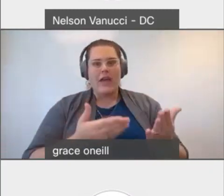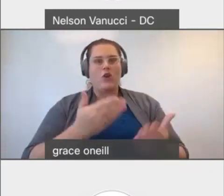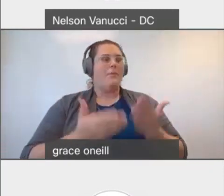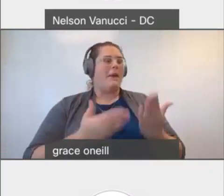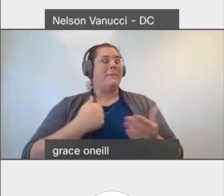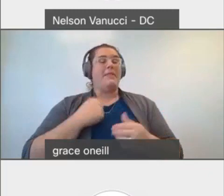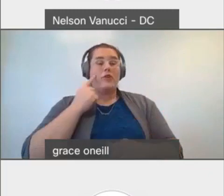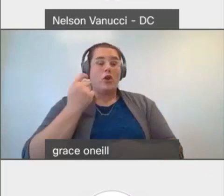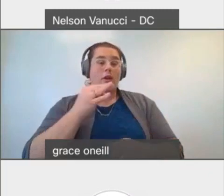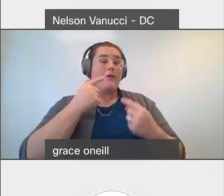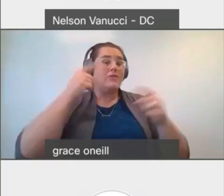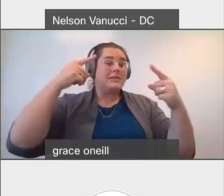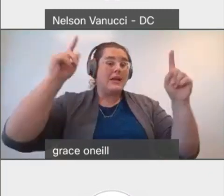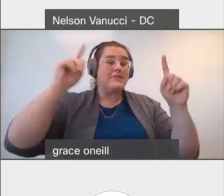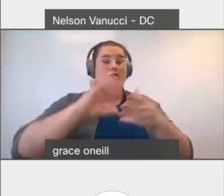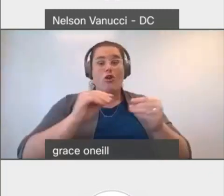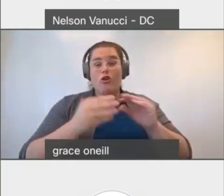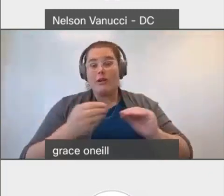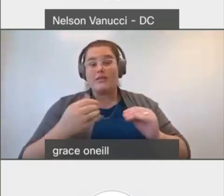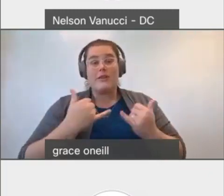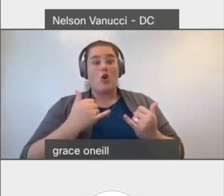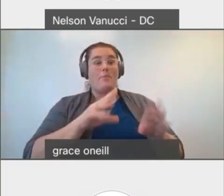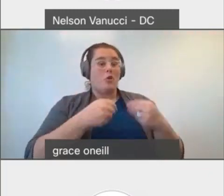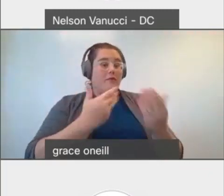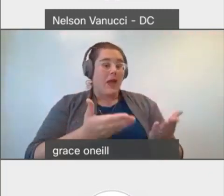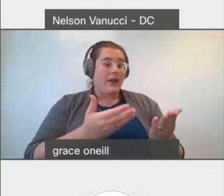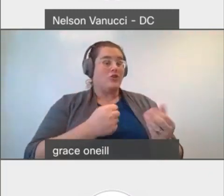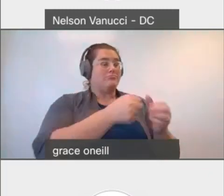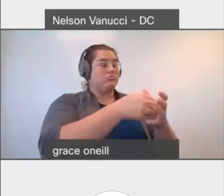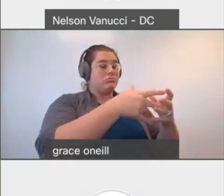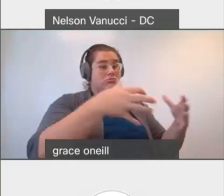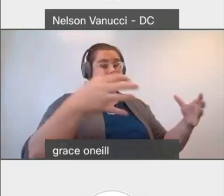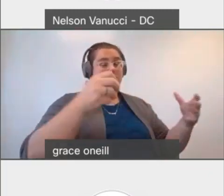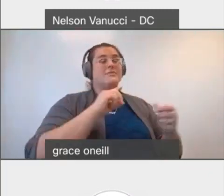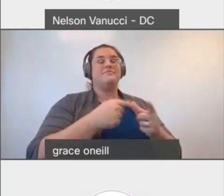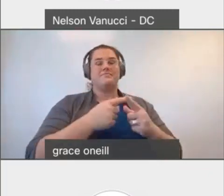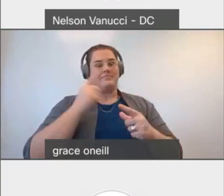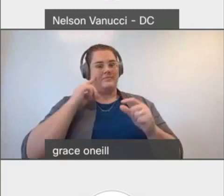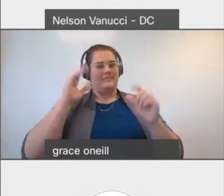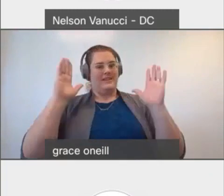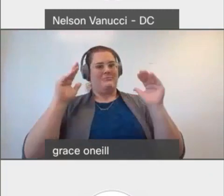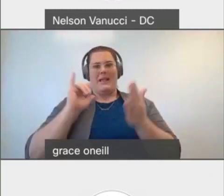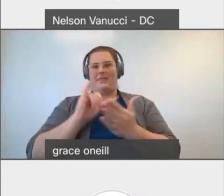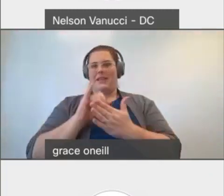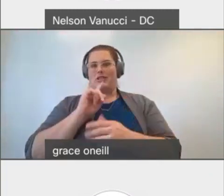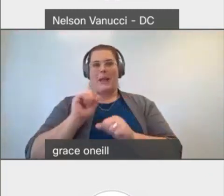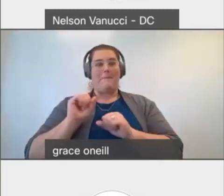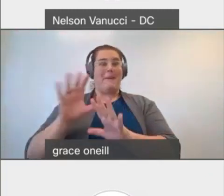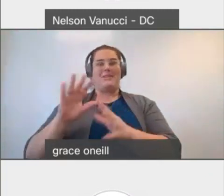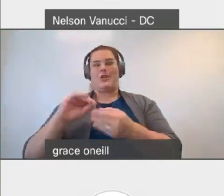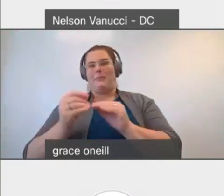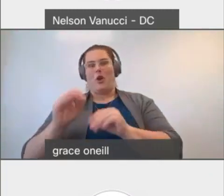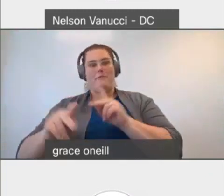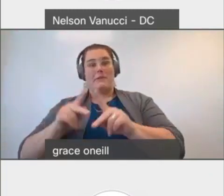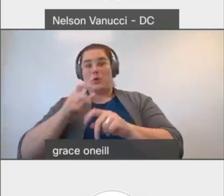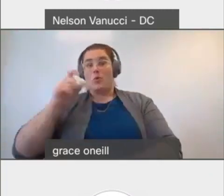of successes of current providers, and then expect that there's this magic number of people. Now,